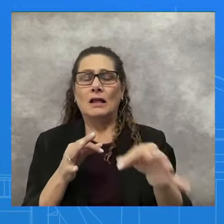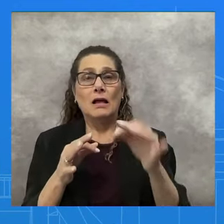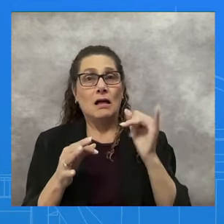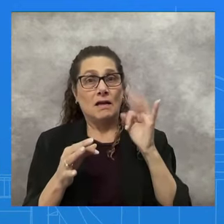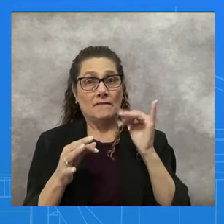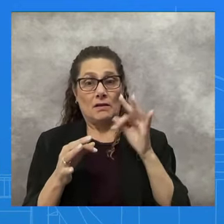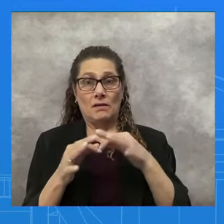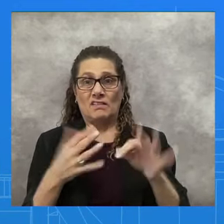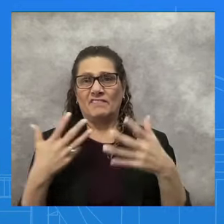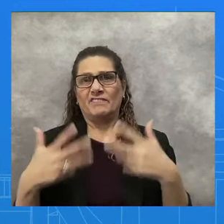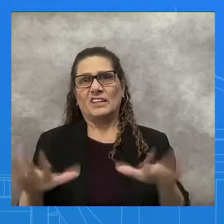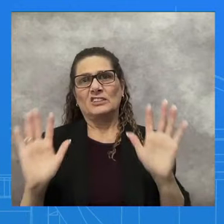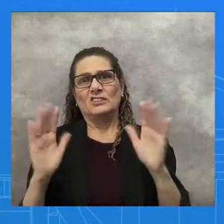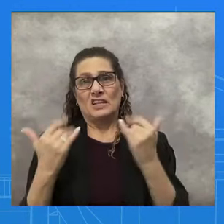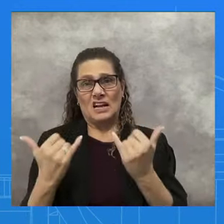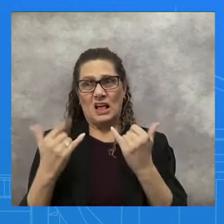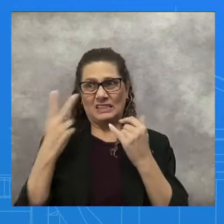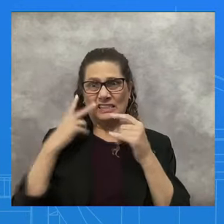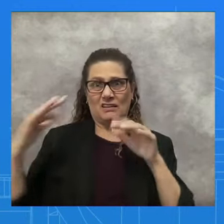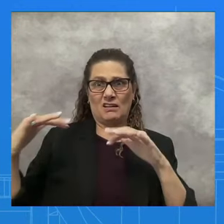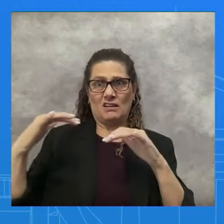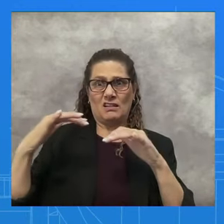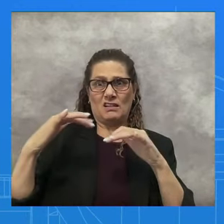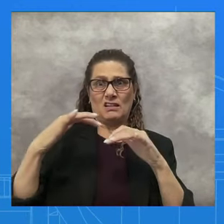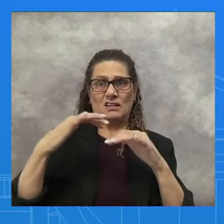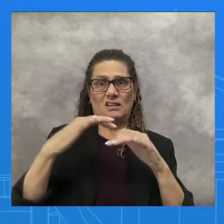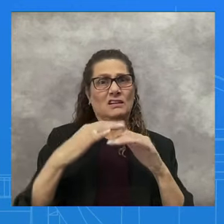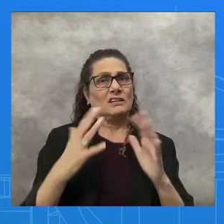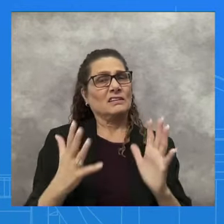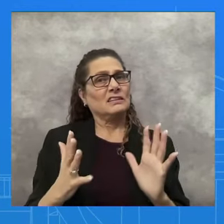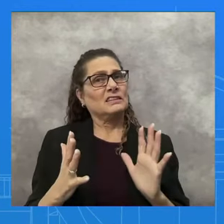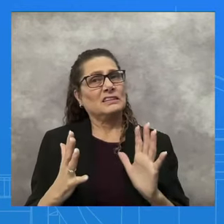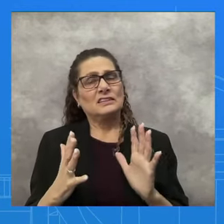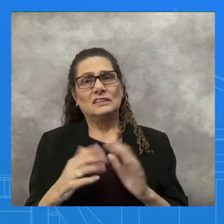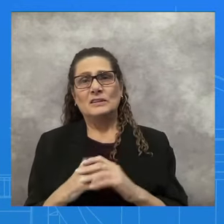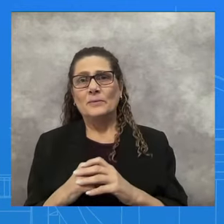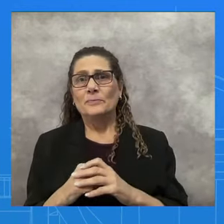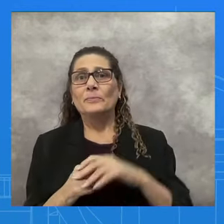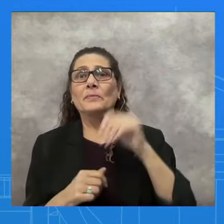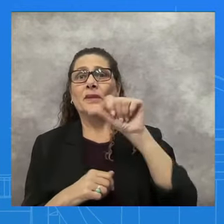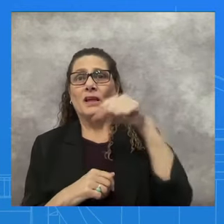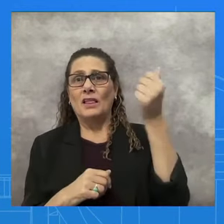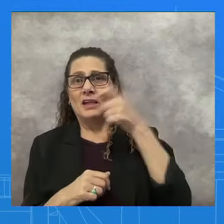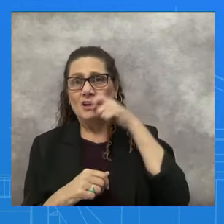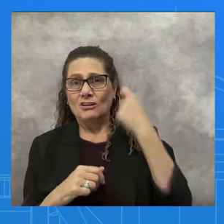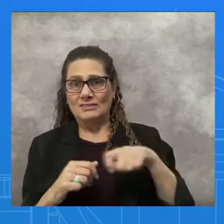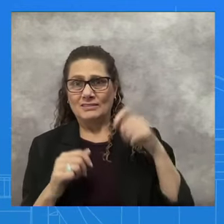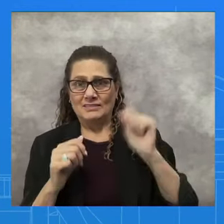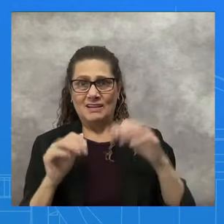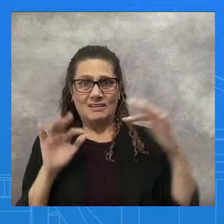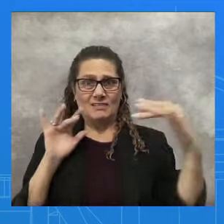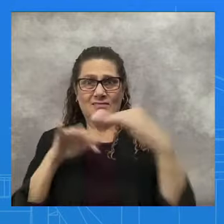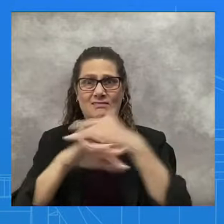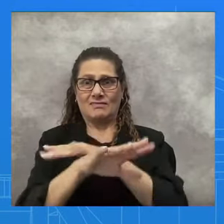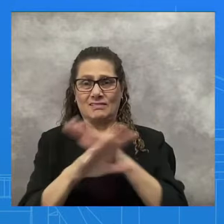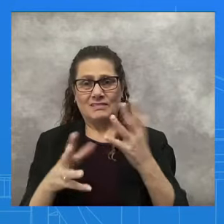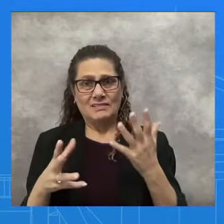now could very well happen elsewhere along that front. So again, we need Congress to act right away. Questions?